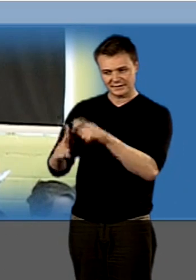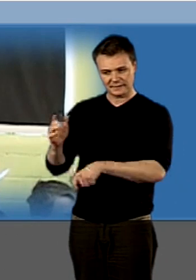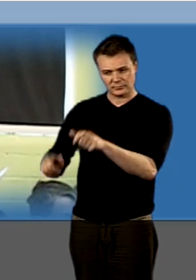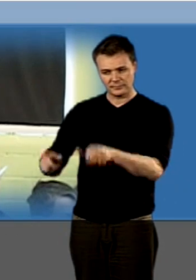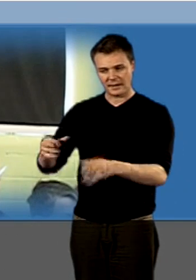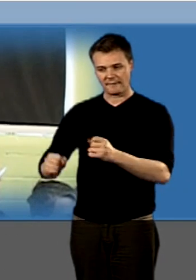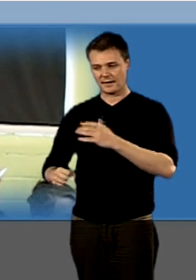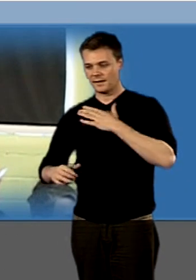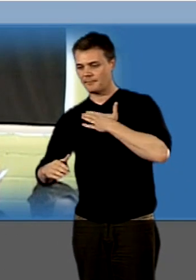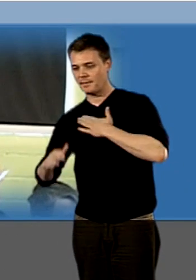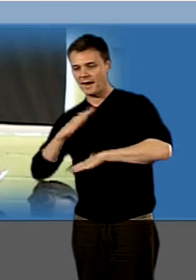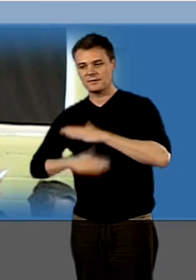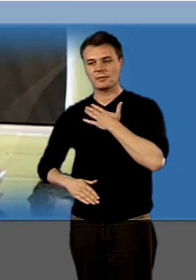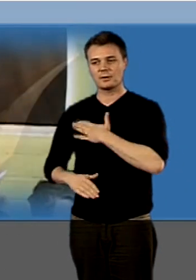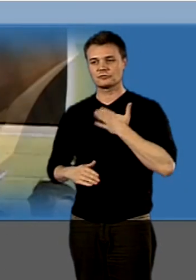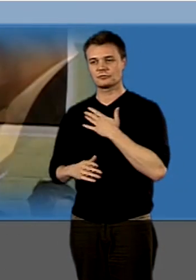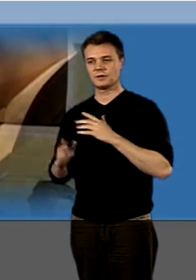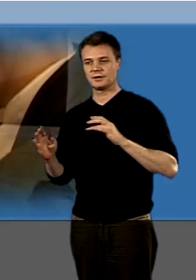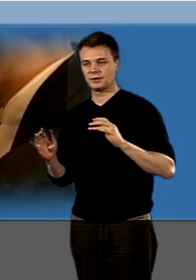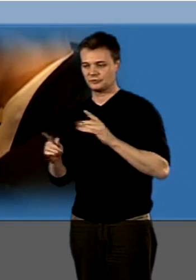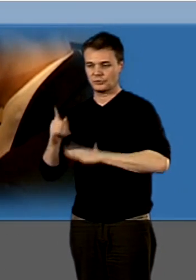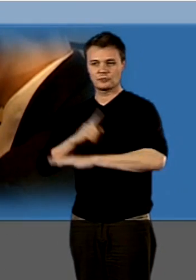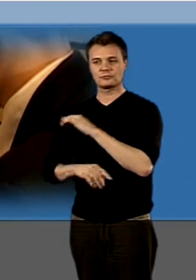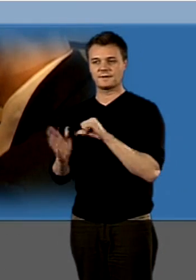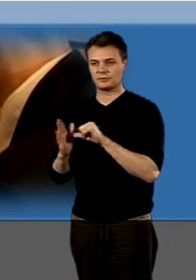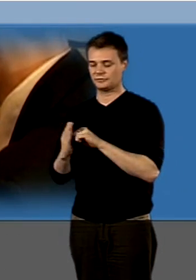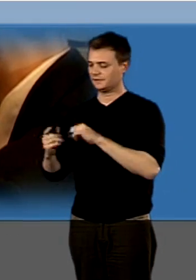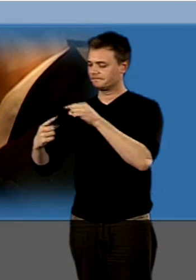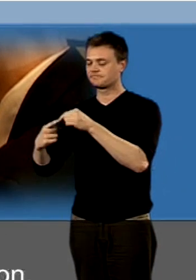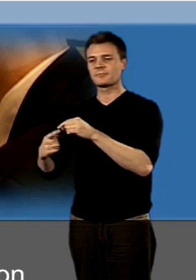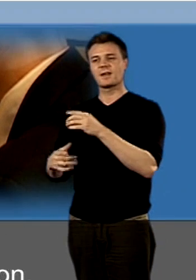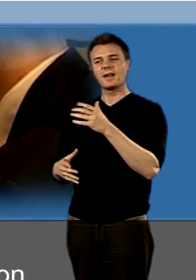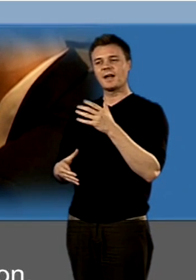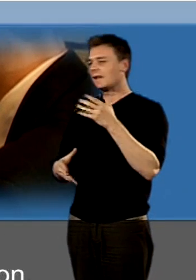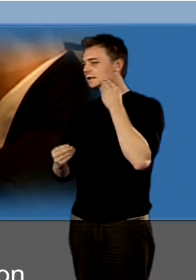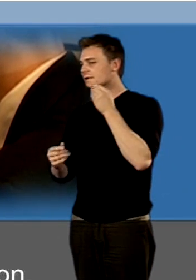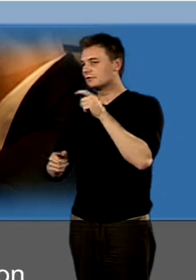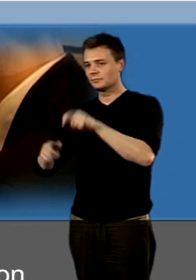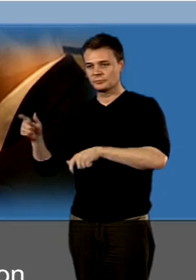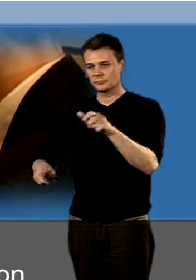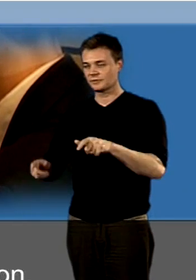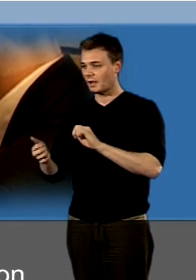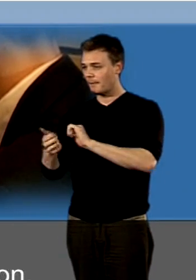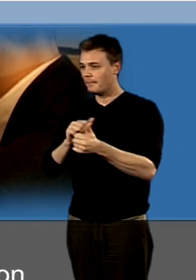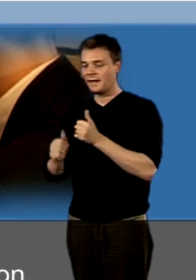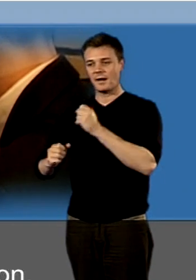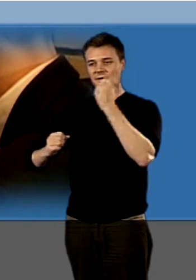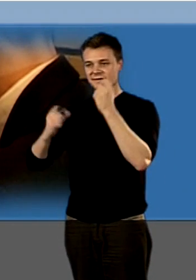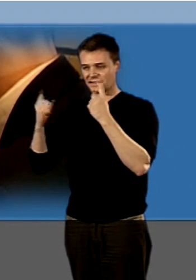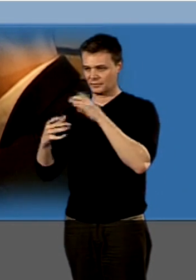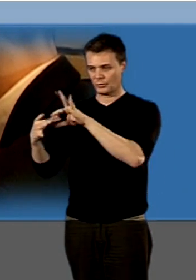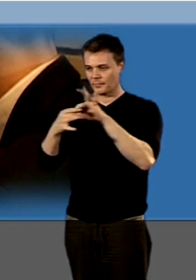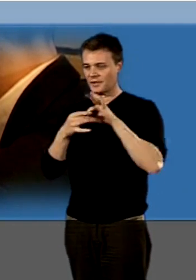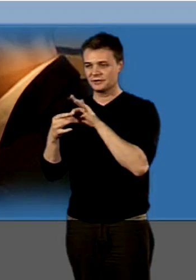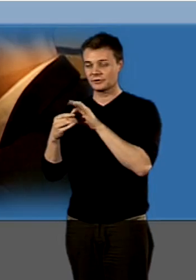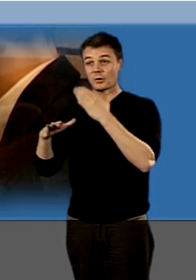and social difficulties. Listening to pupils, peer understanding and cooperation, working